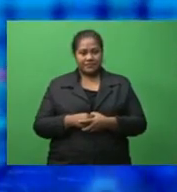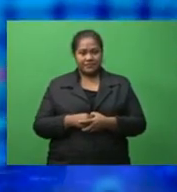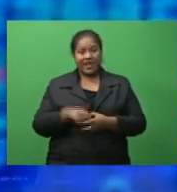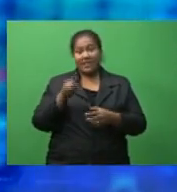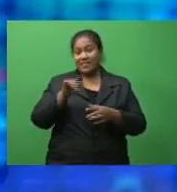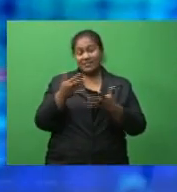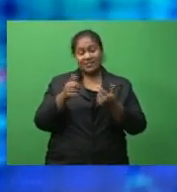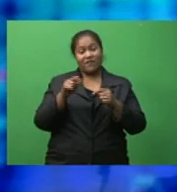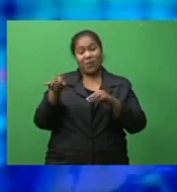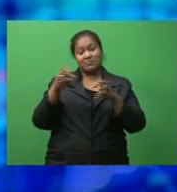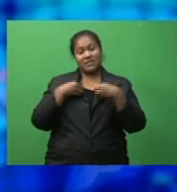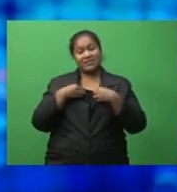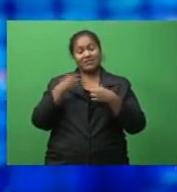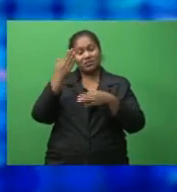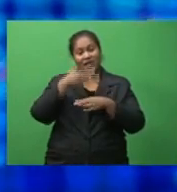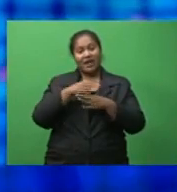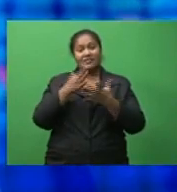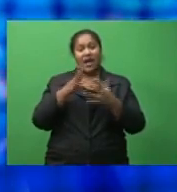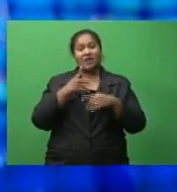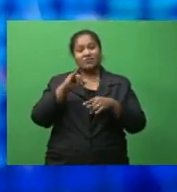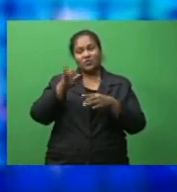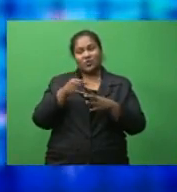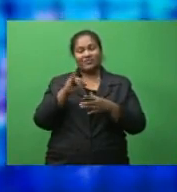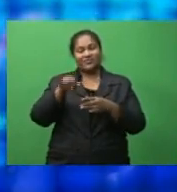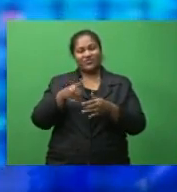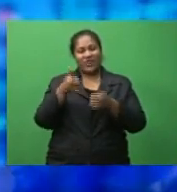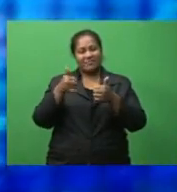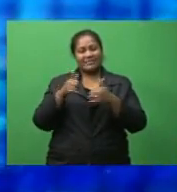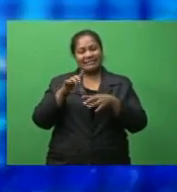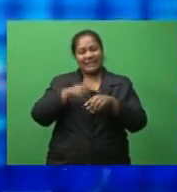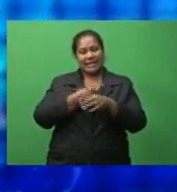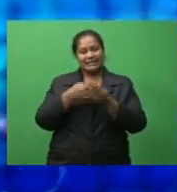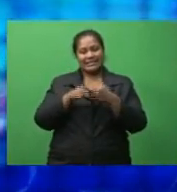That's it from Business Tonight. We now join Jamie with the latest in sports.